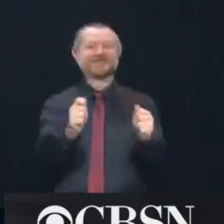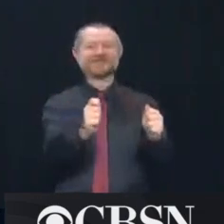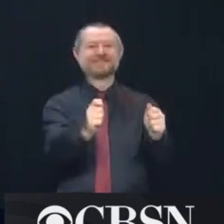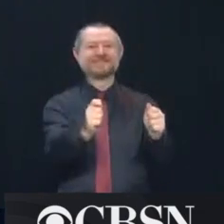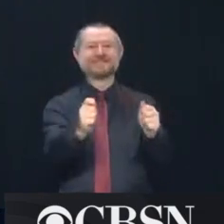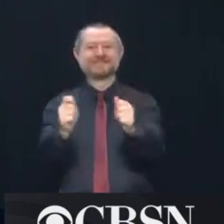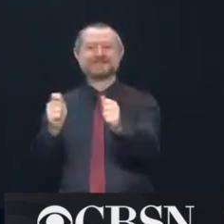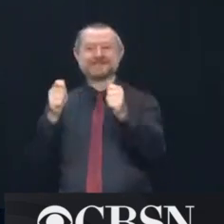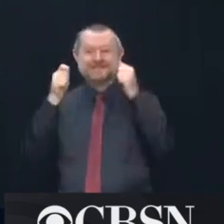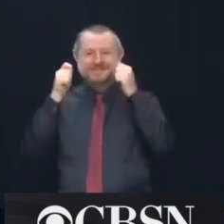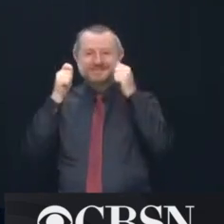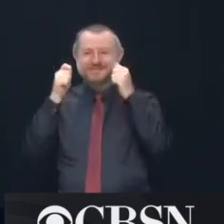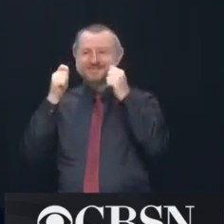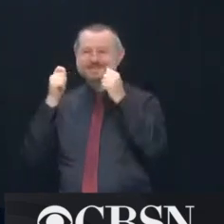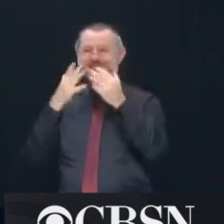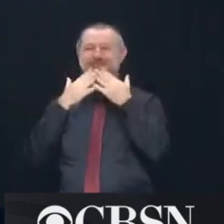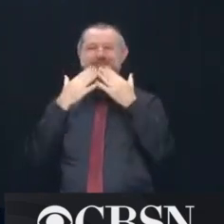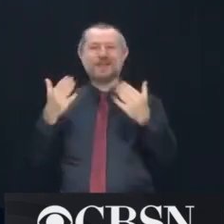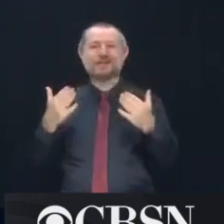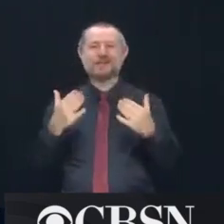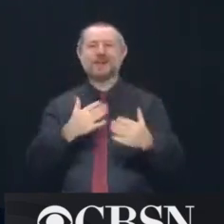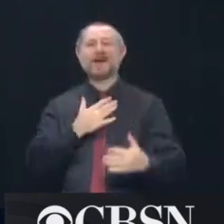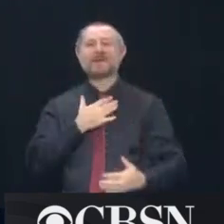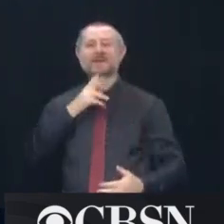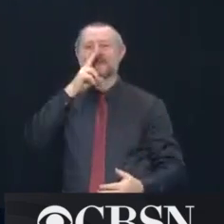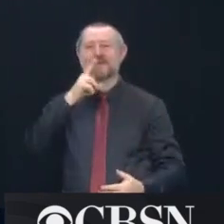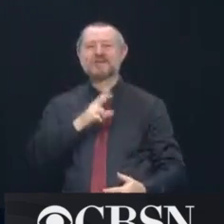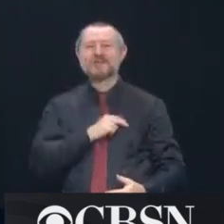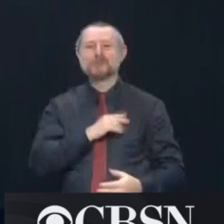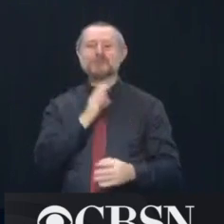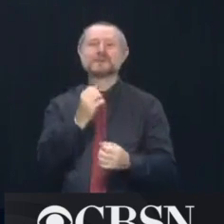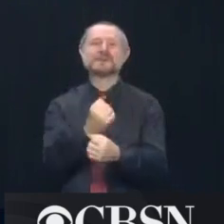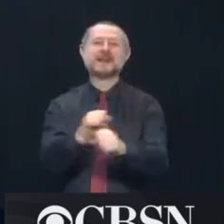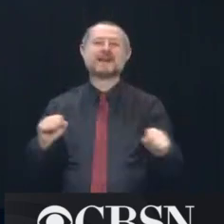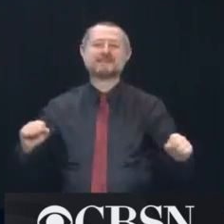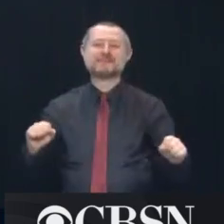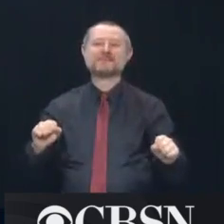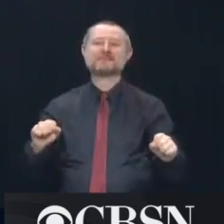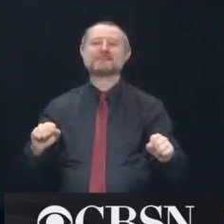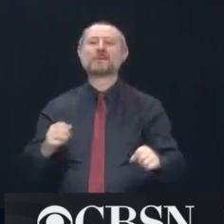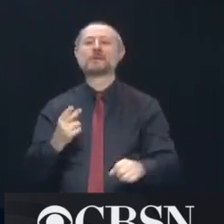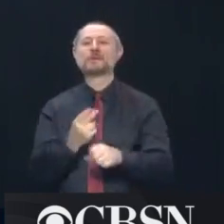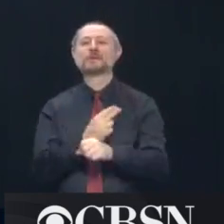All right. Thank you all. Happy Thanksgiving. Be safe. Wear that good-looking